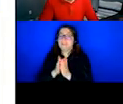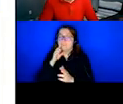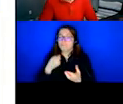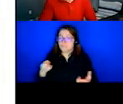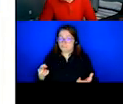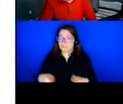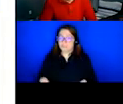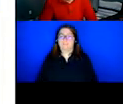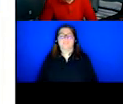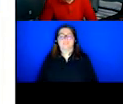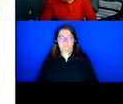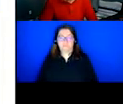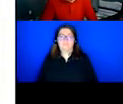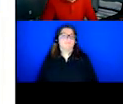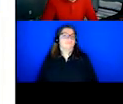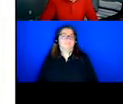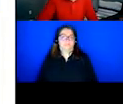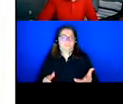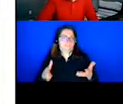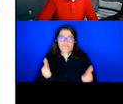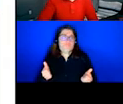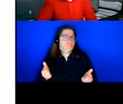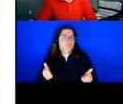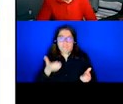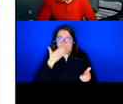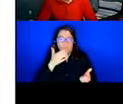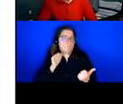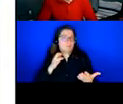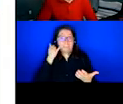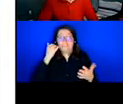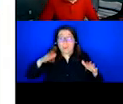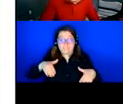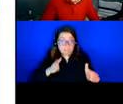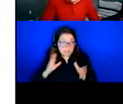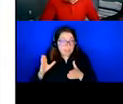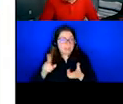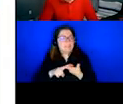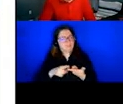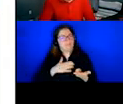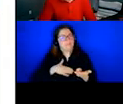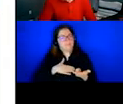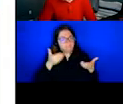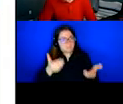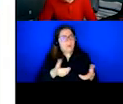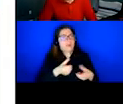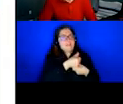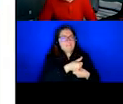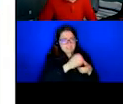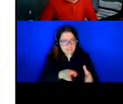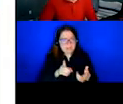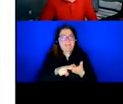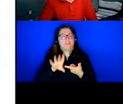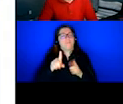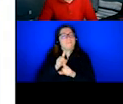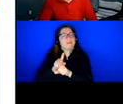a great way to create a professional plan is then, if you haven't created it with your mentor, you can then share it with your mentor after and ask for advice on